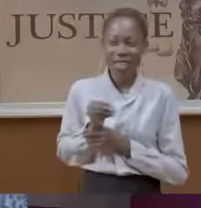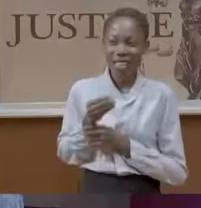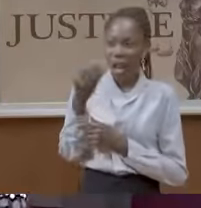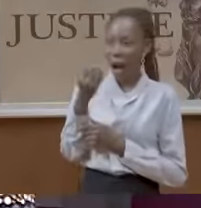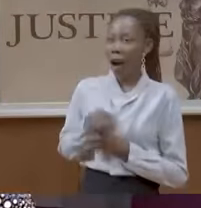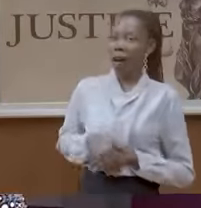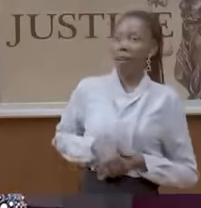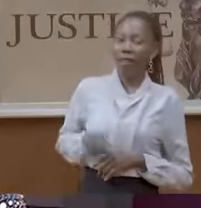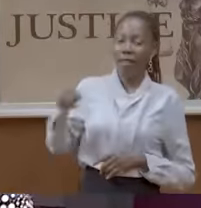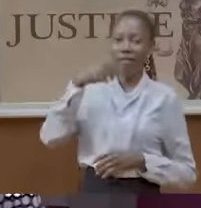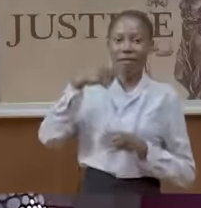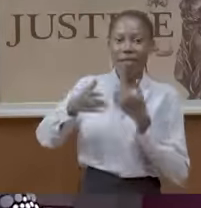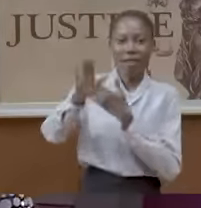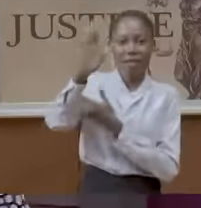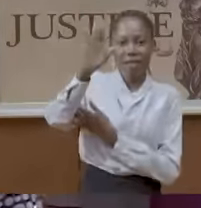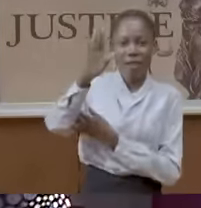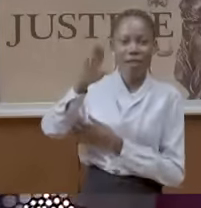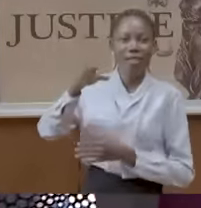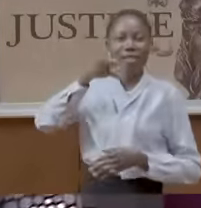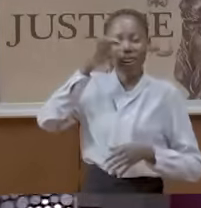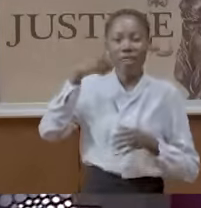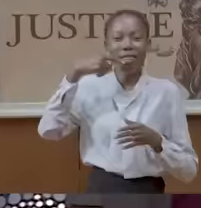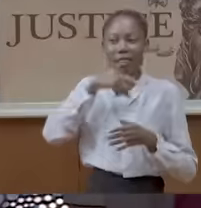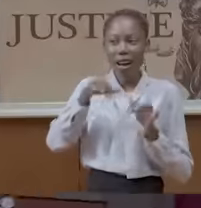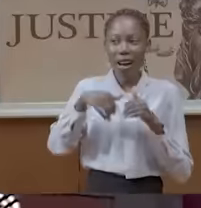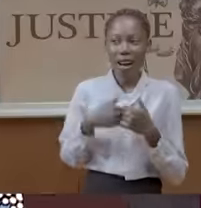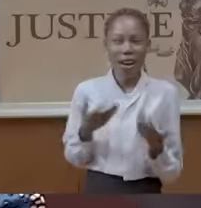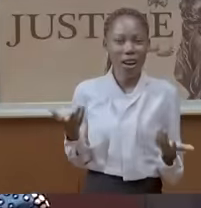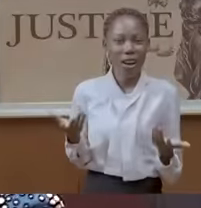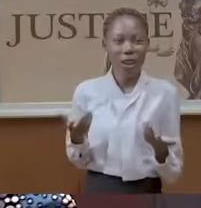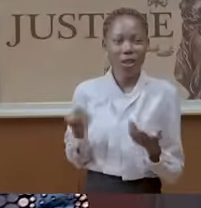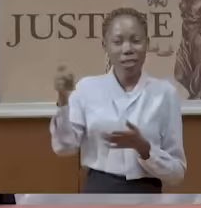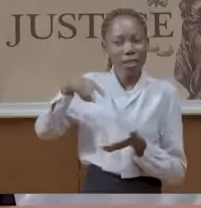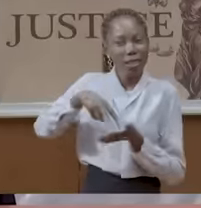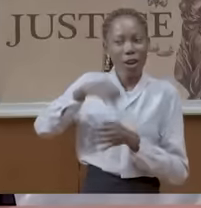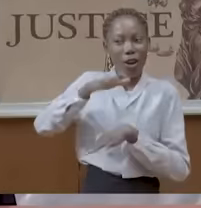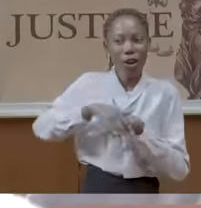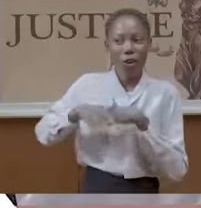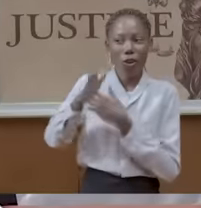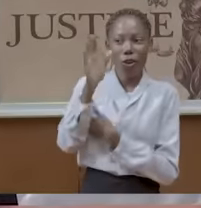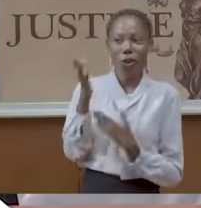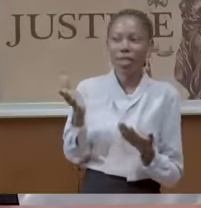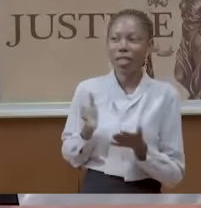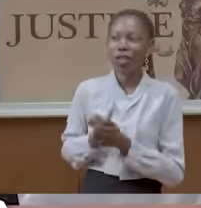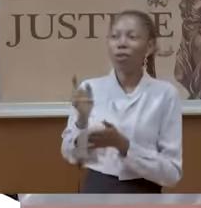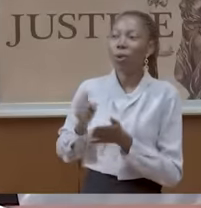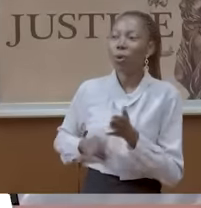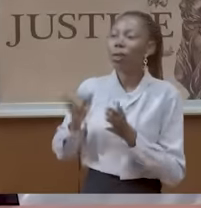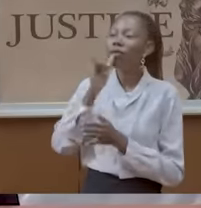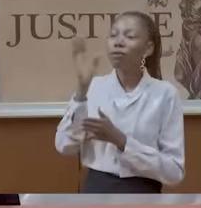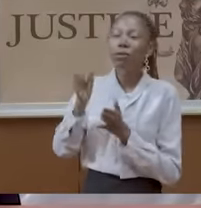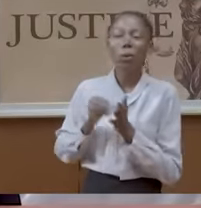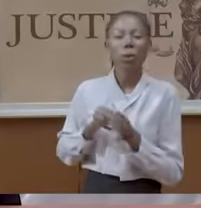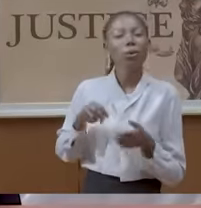let God strike me to death here. Because I'm standing on God to say it. Now, what is my